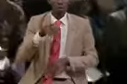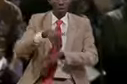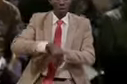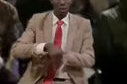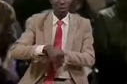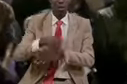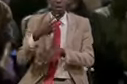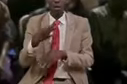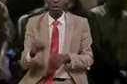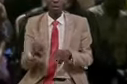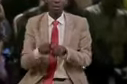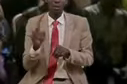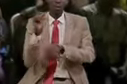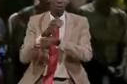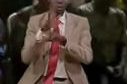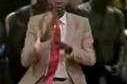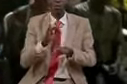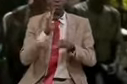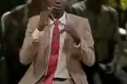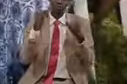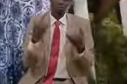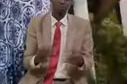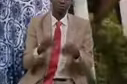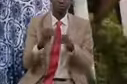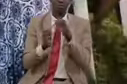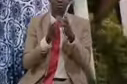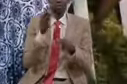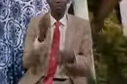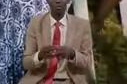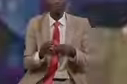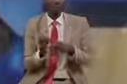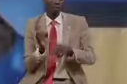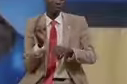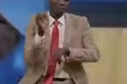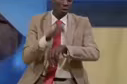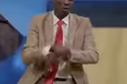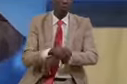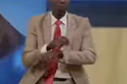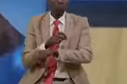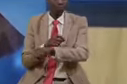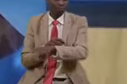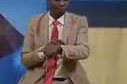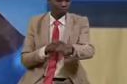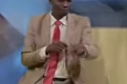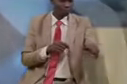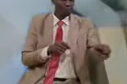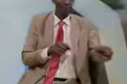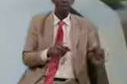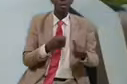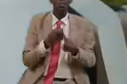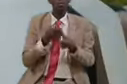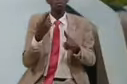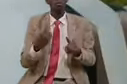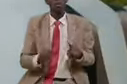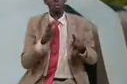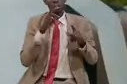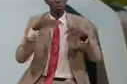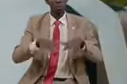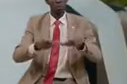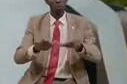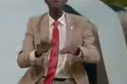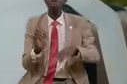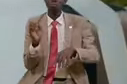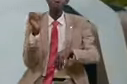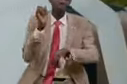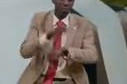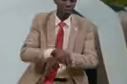has now come. Overcome them. Them from the sea. Them from